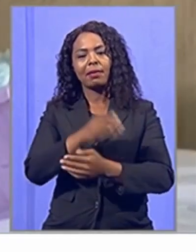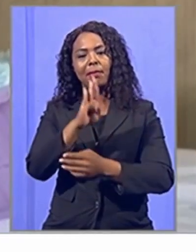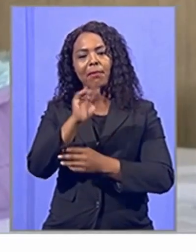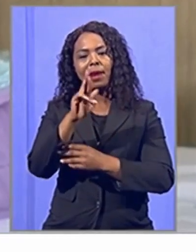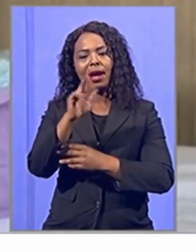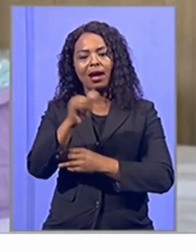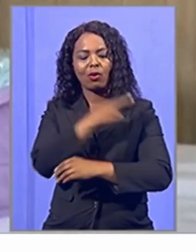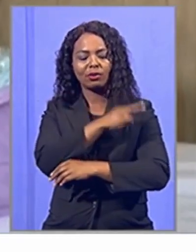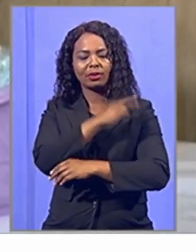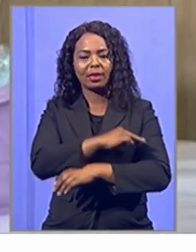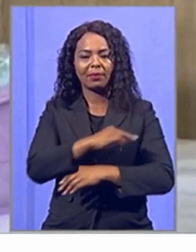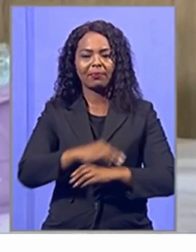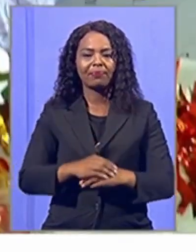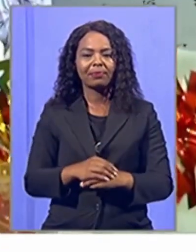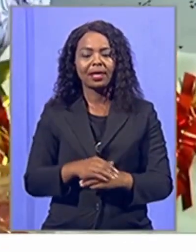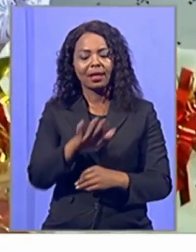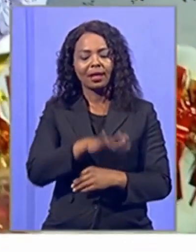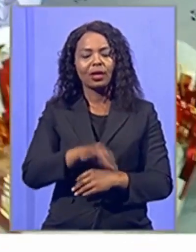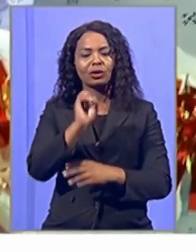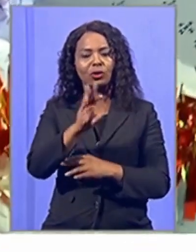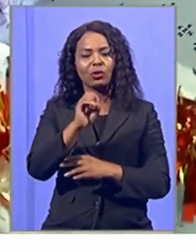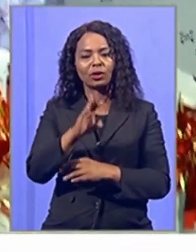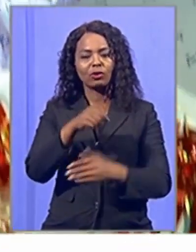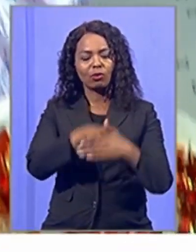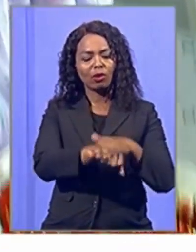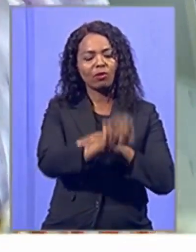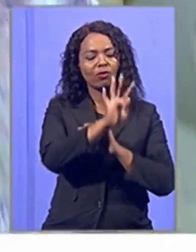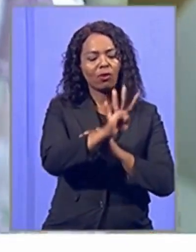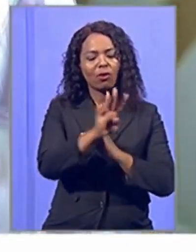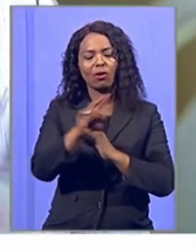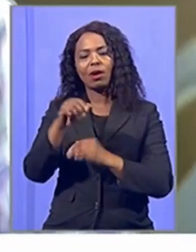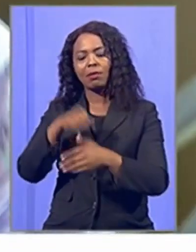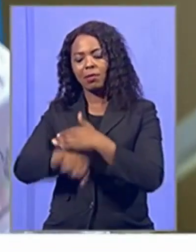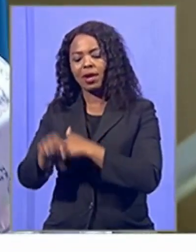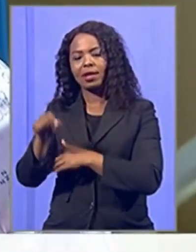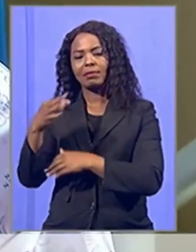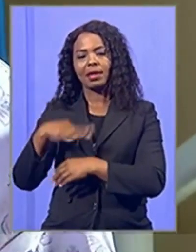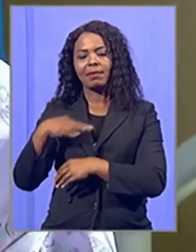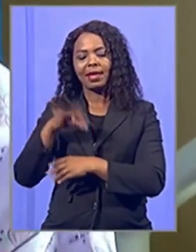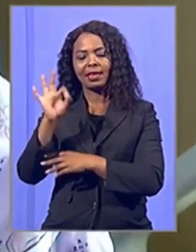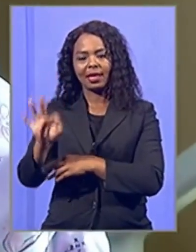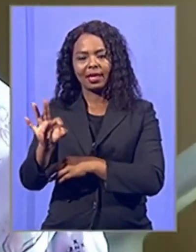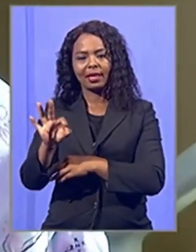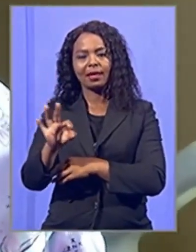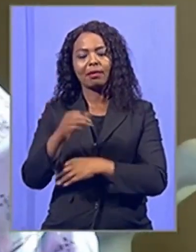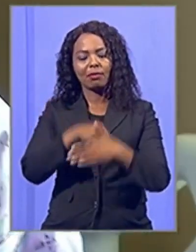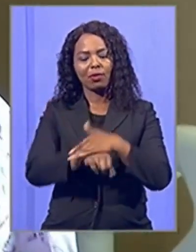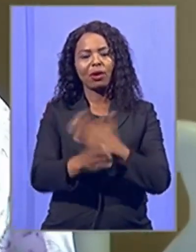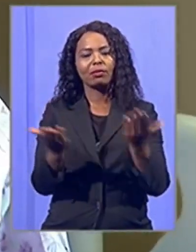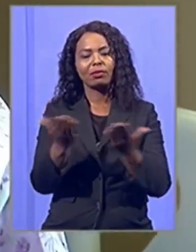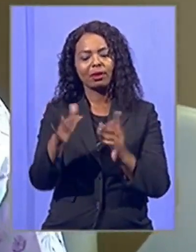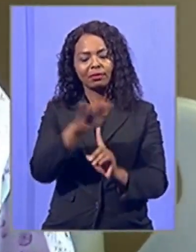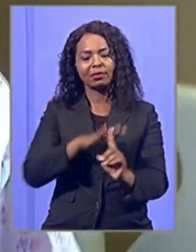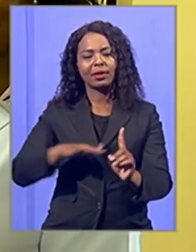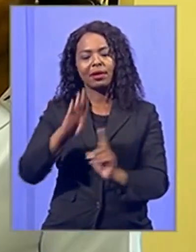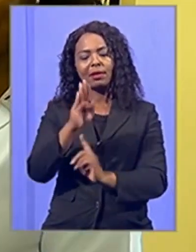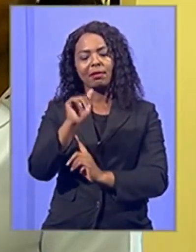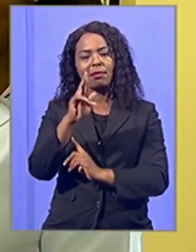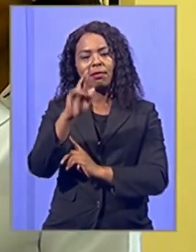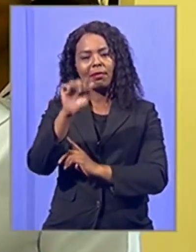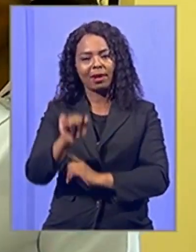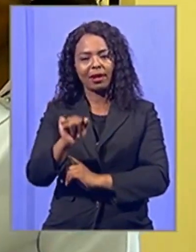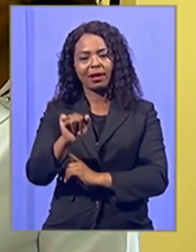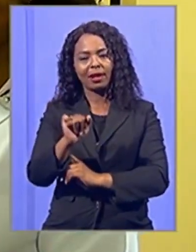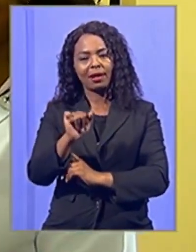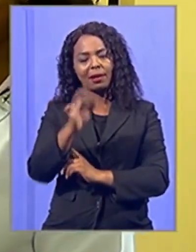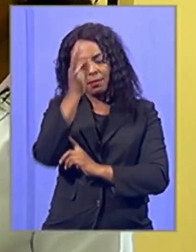Baragwanath ka Soweto. Bashimanyana ba bane le basetsana ba bararo ba belegwe ka bookelong bjo bogolo mo nageng